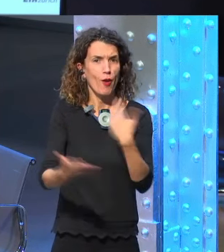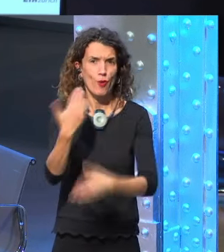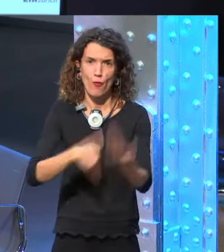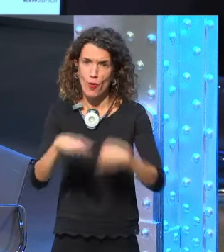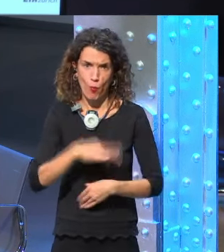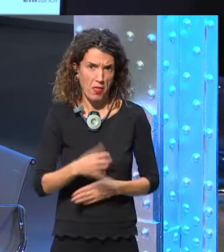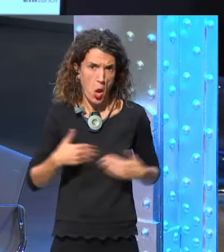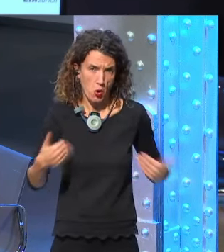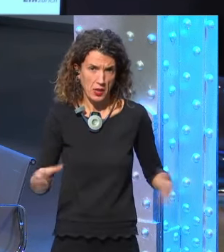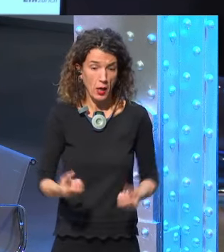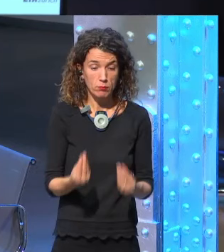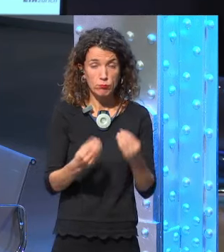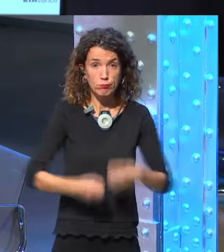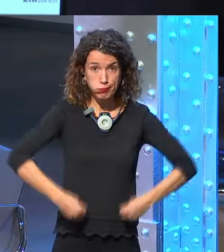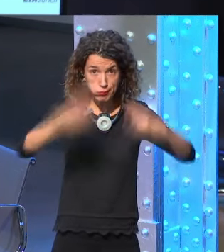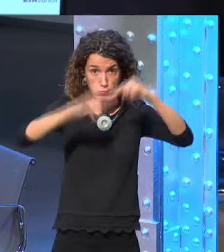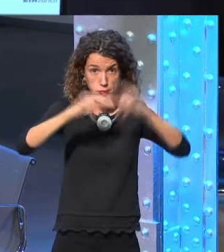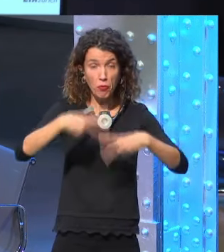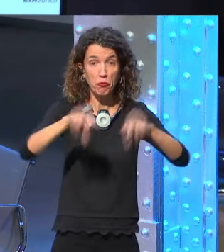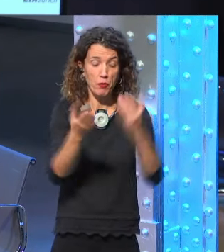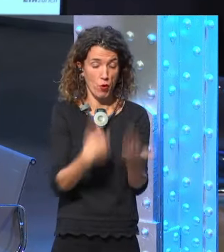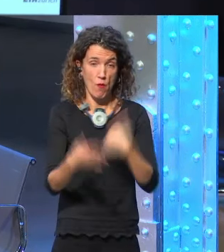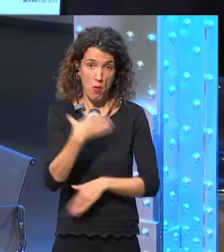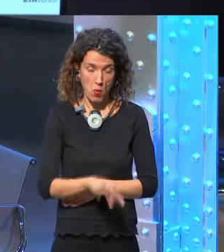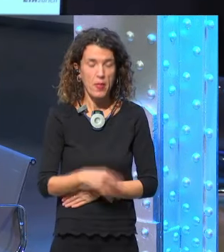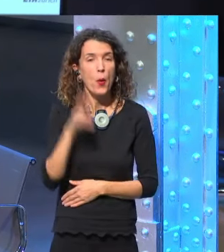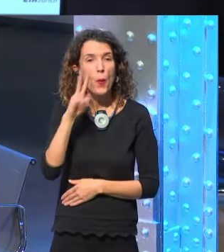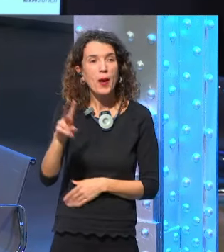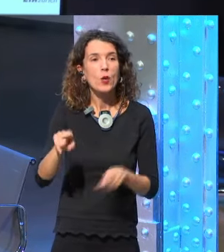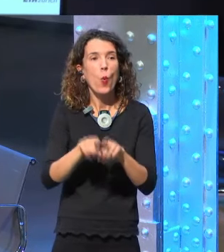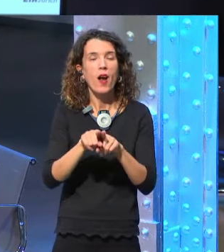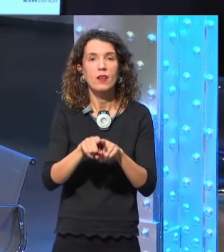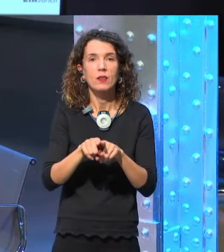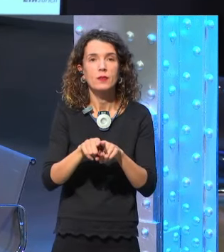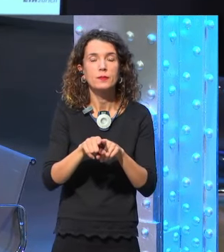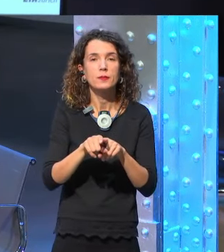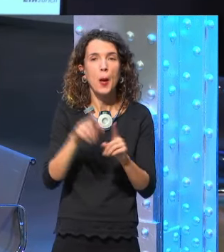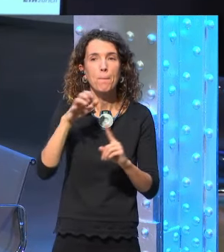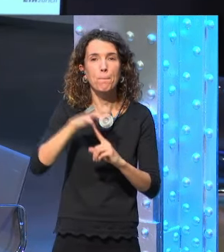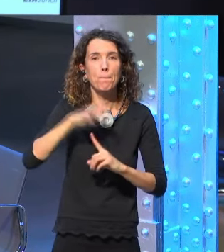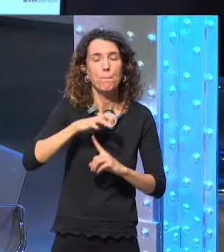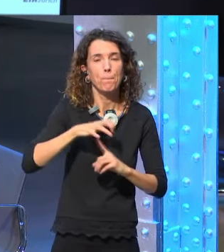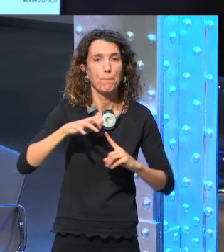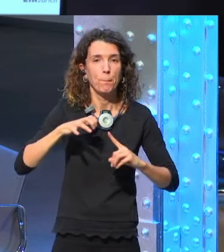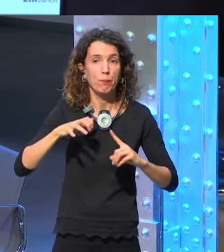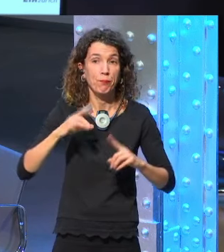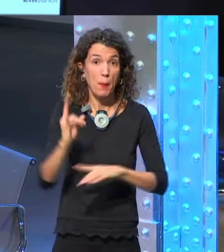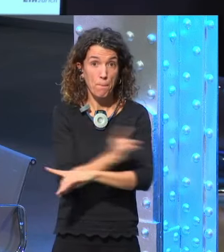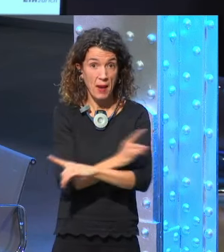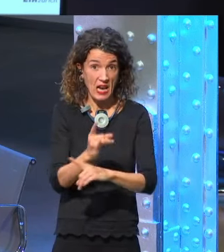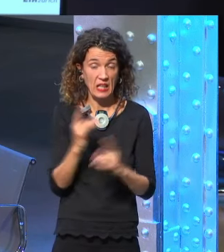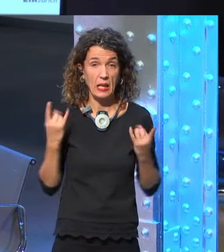had these double-story park rings. This is 10 meter high. The length of such a ring is 1 kilometer, so you can